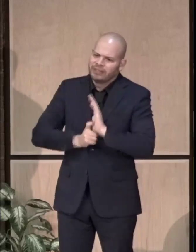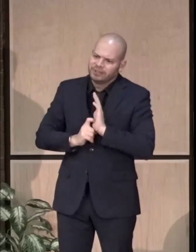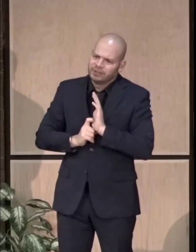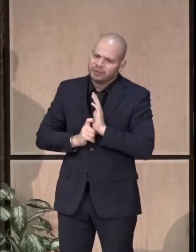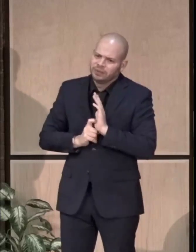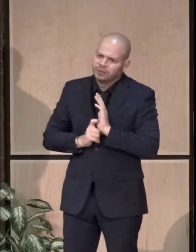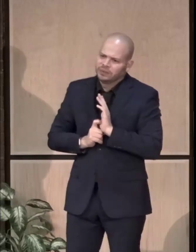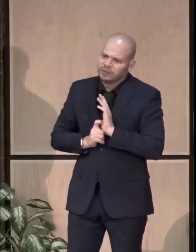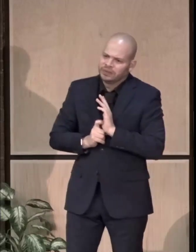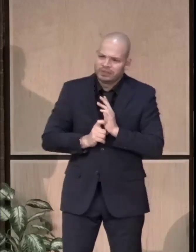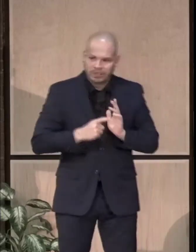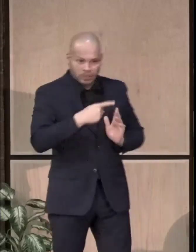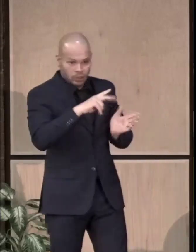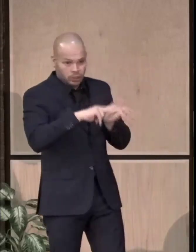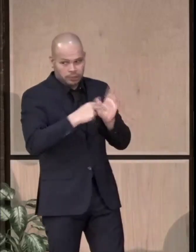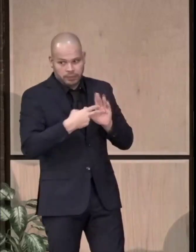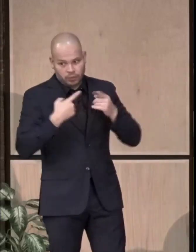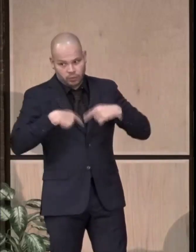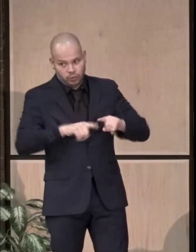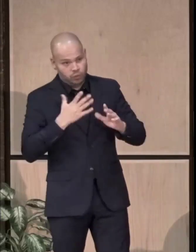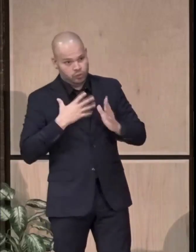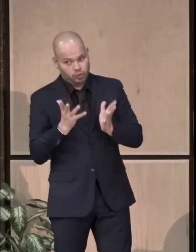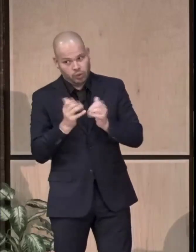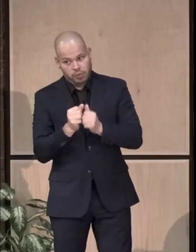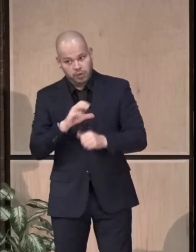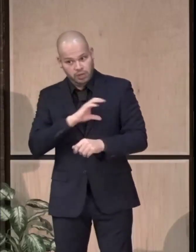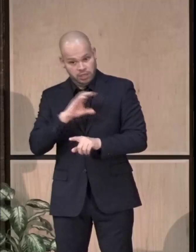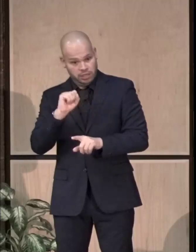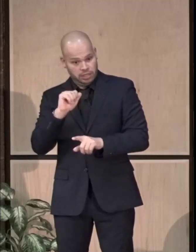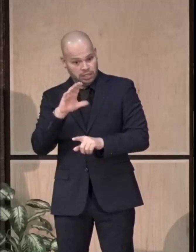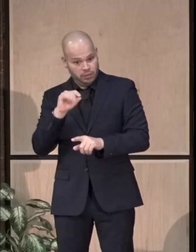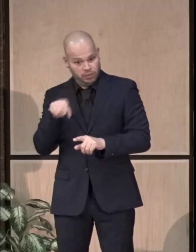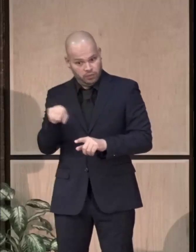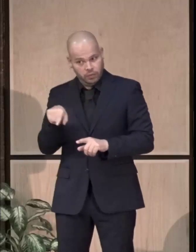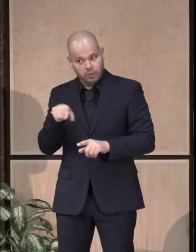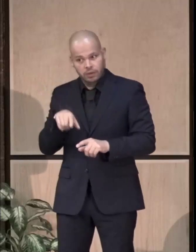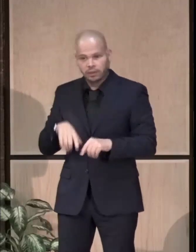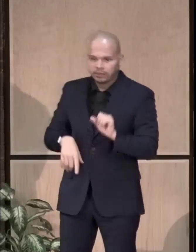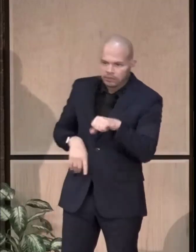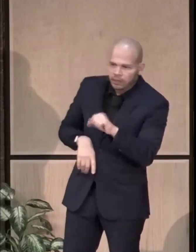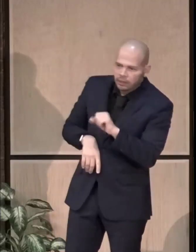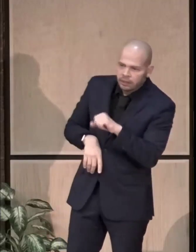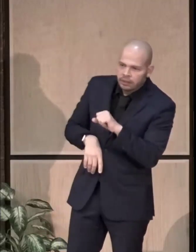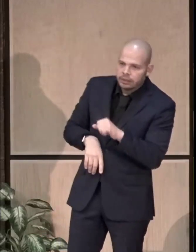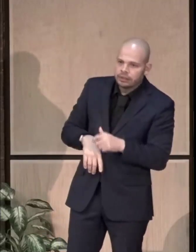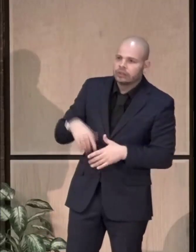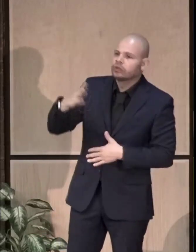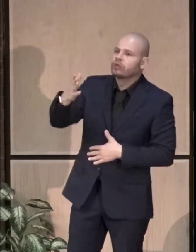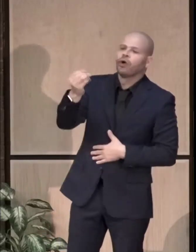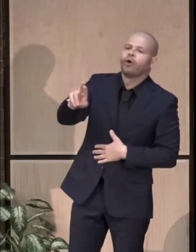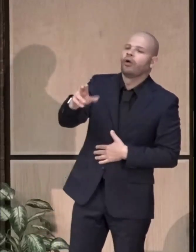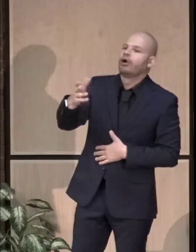During my conversation with Saco Police Department? Yeah, or suggest Sagathog do a psych